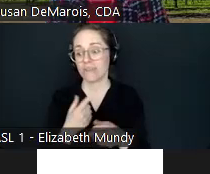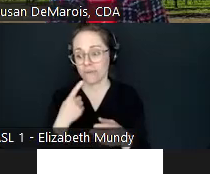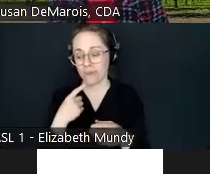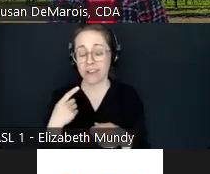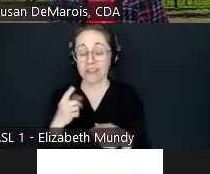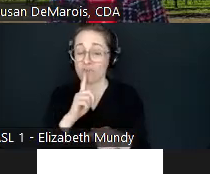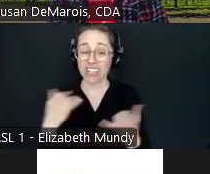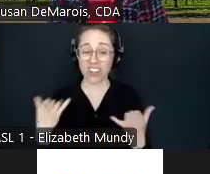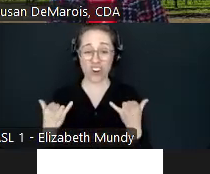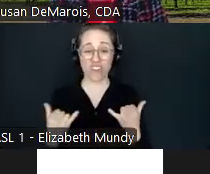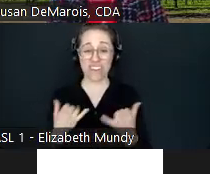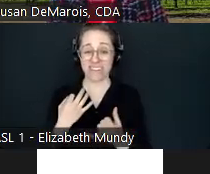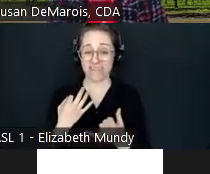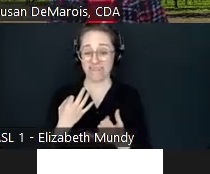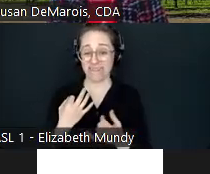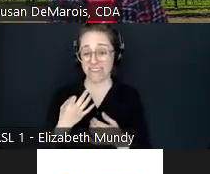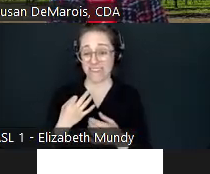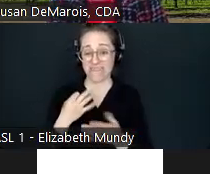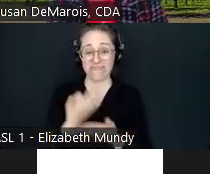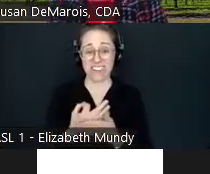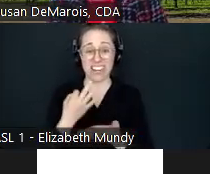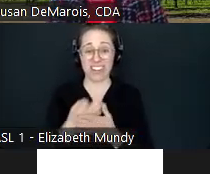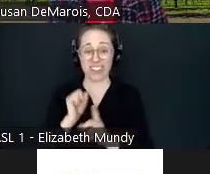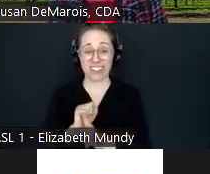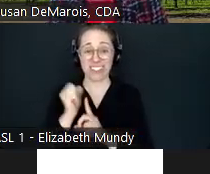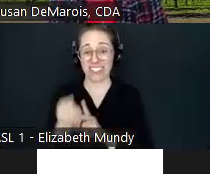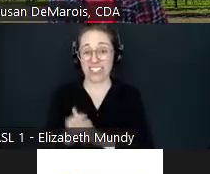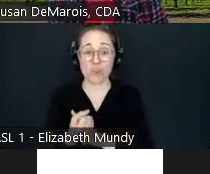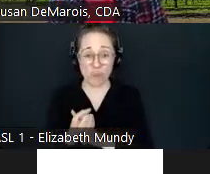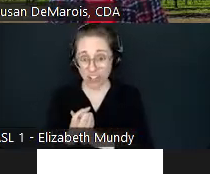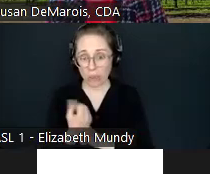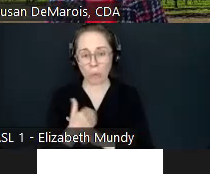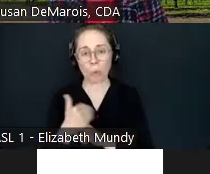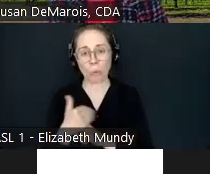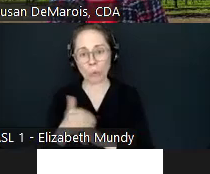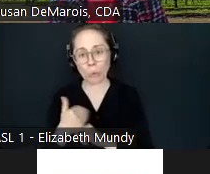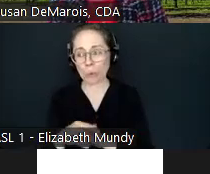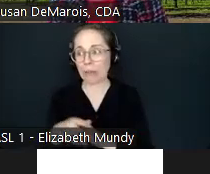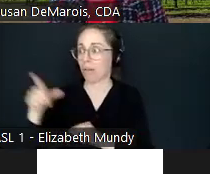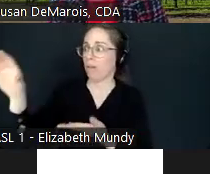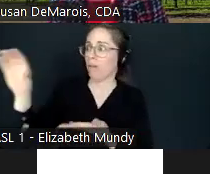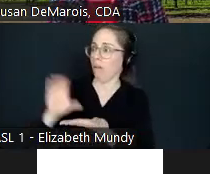in, we could never, ever have anything on this scale